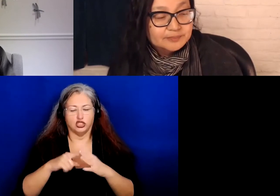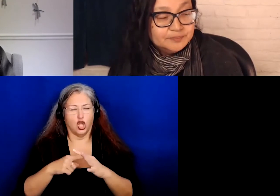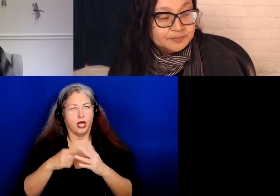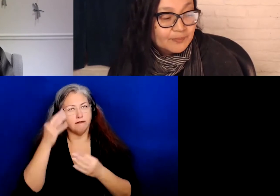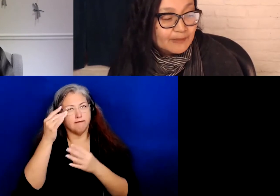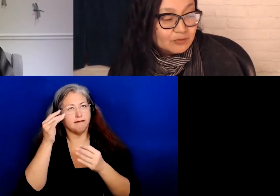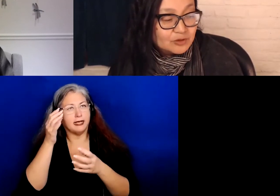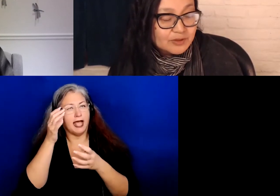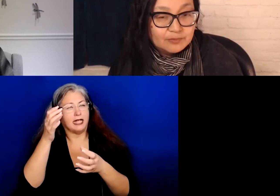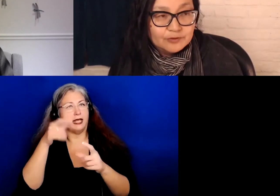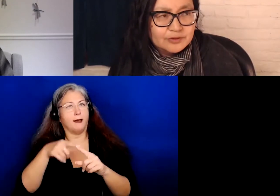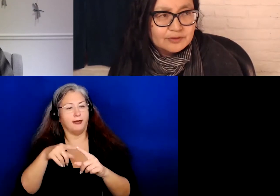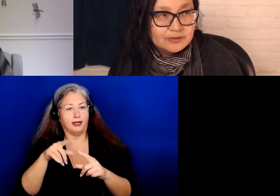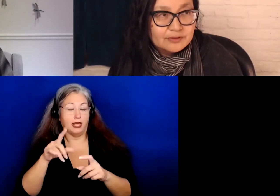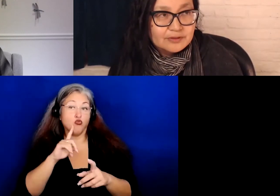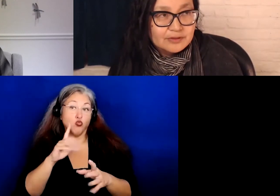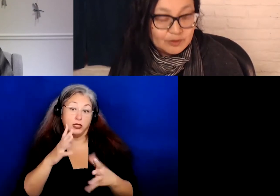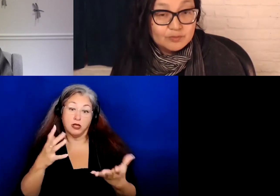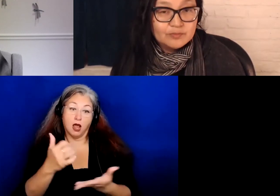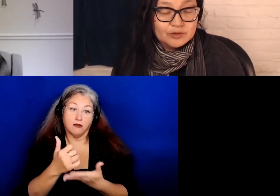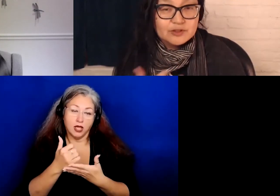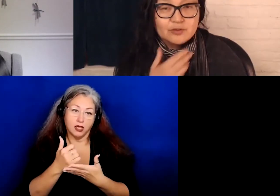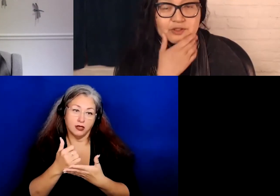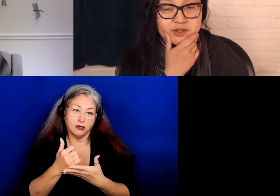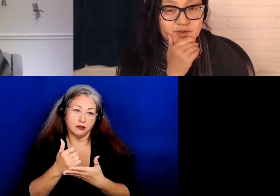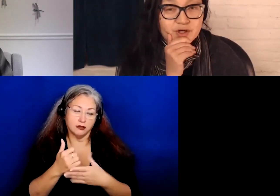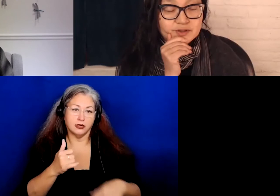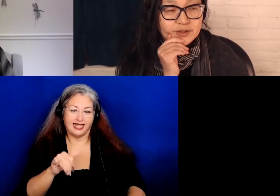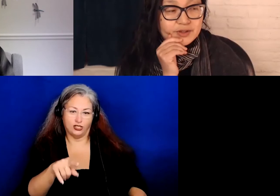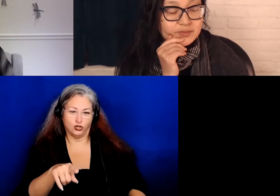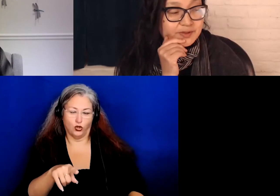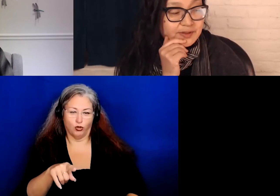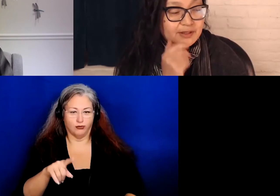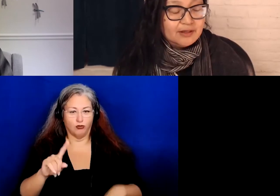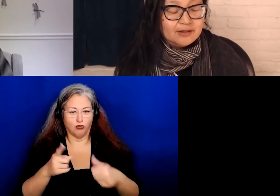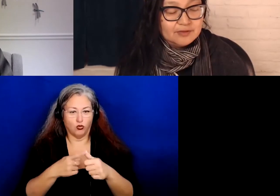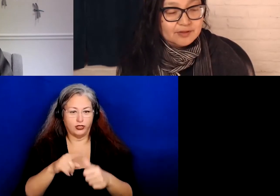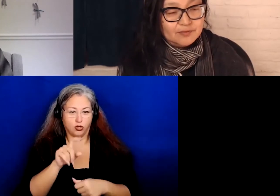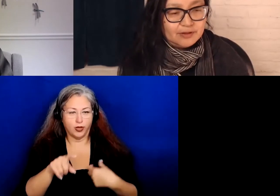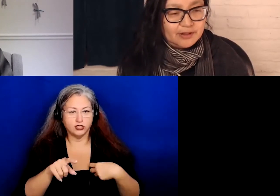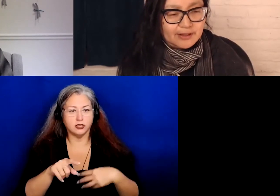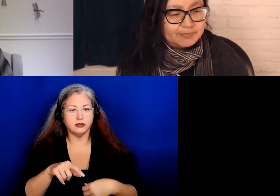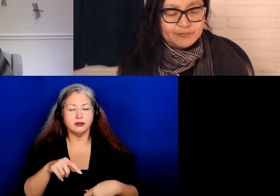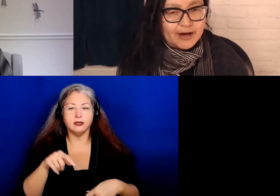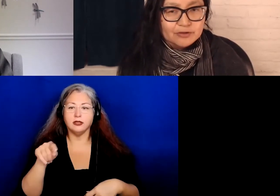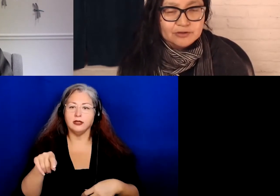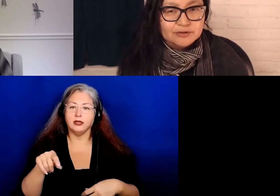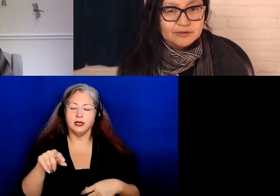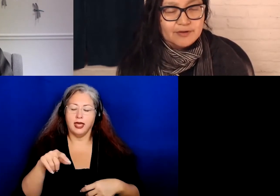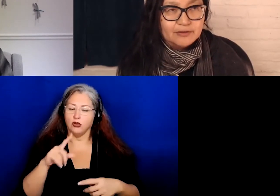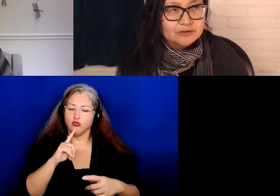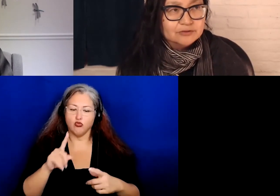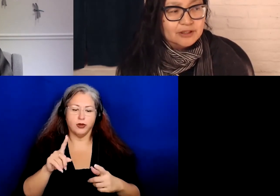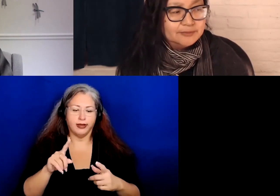book, which was helpful, which is the question that you started with, was there was this very like